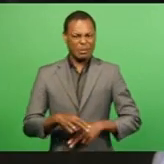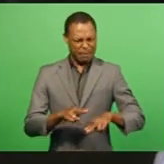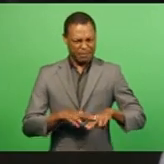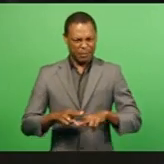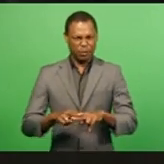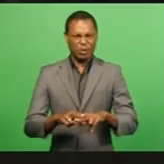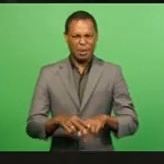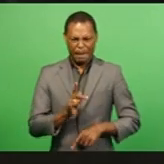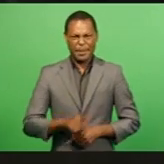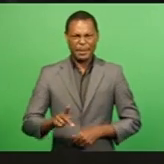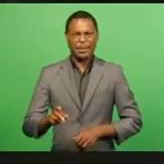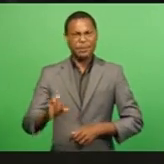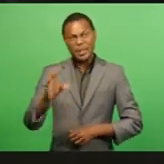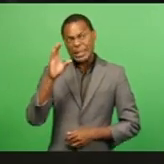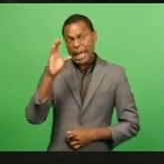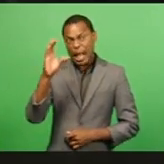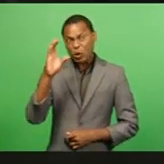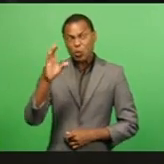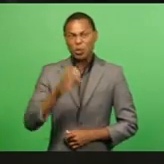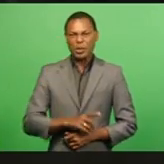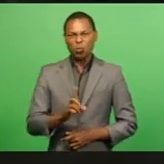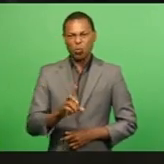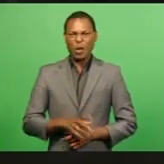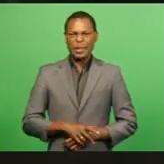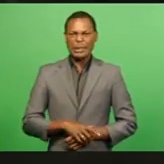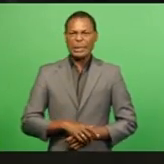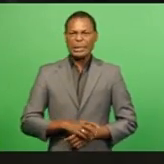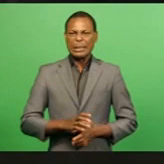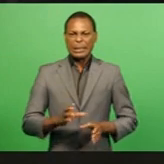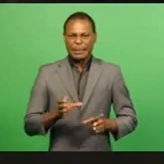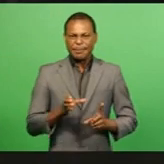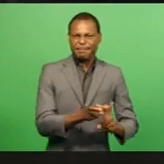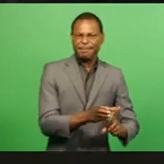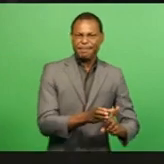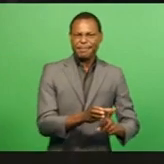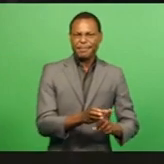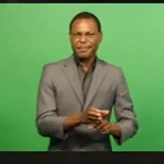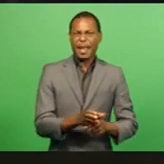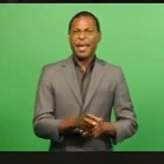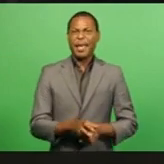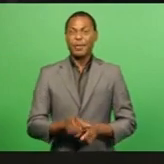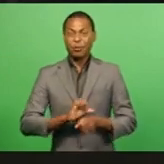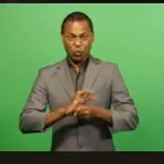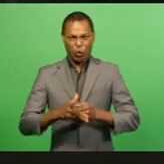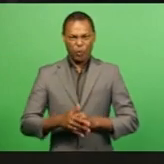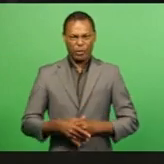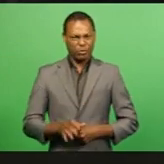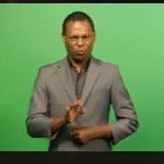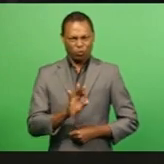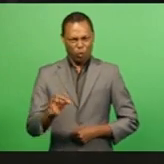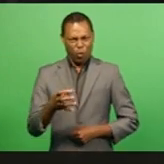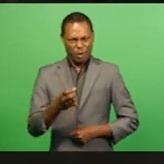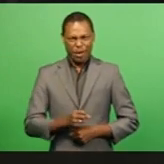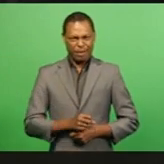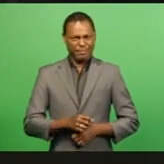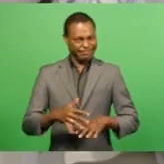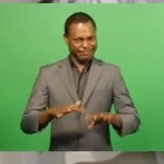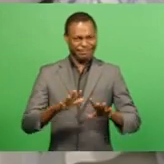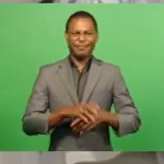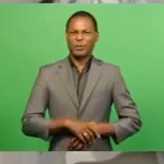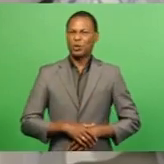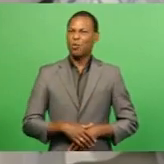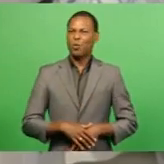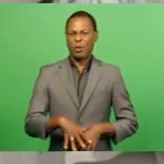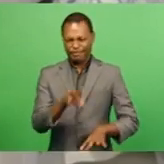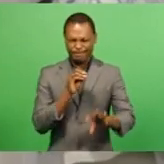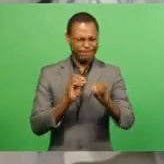Pacific countries that have managed to contain COVID for so long have not got the credit, and people have not learned the lessons from these countries.